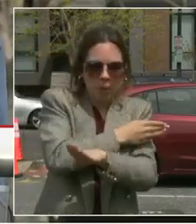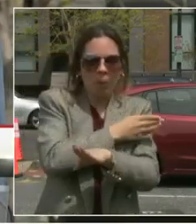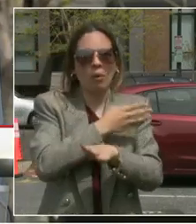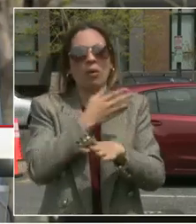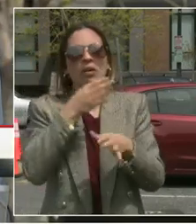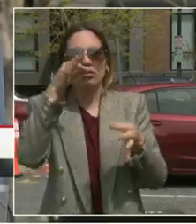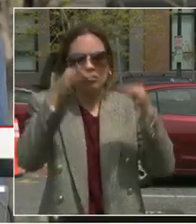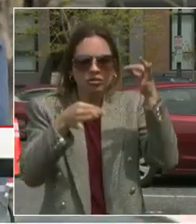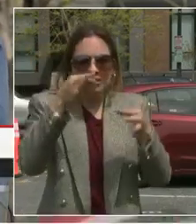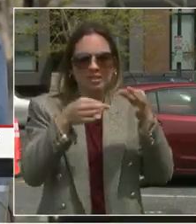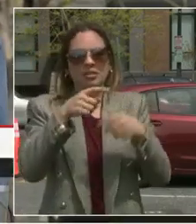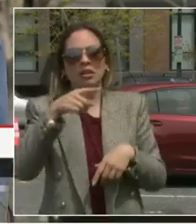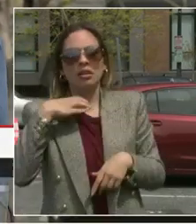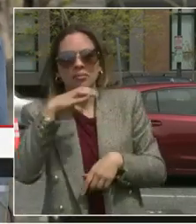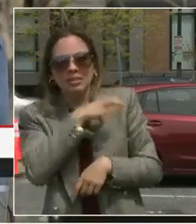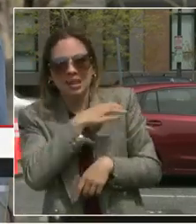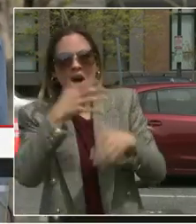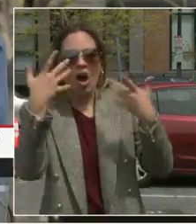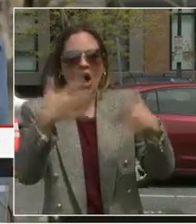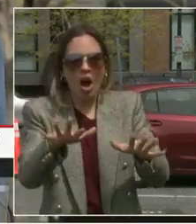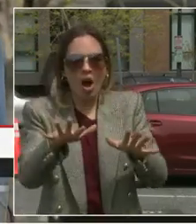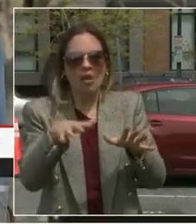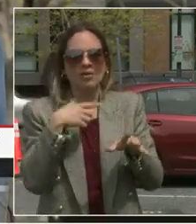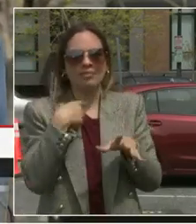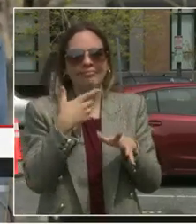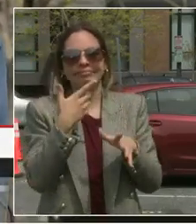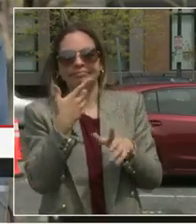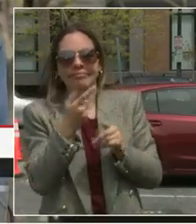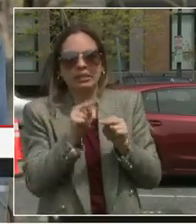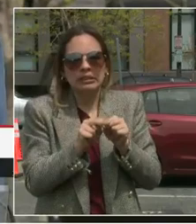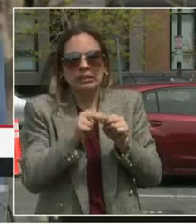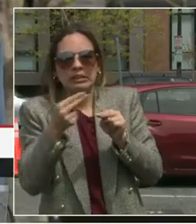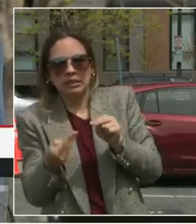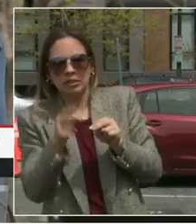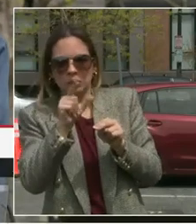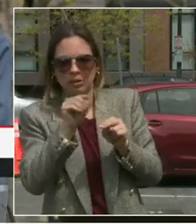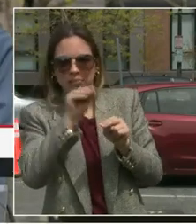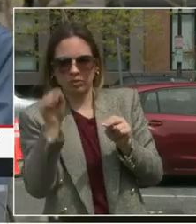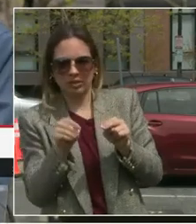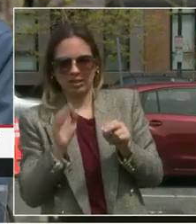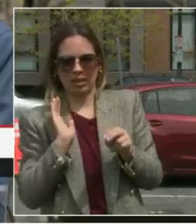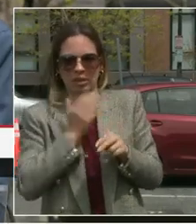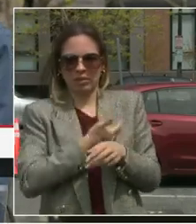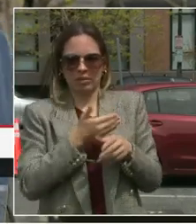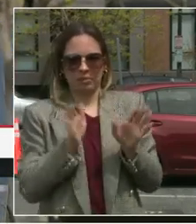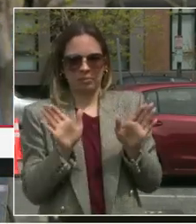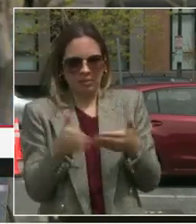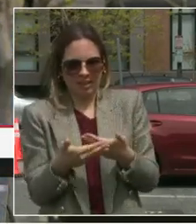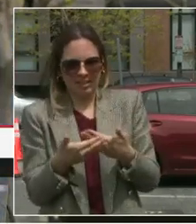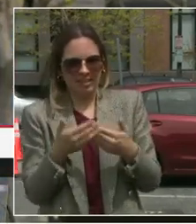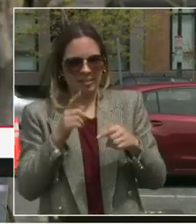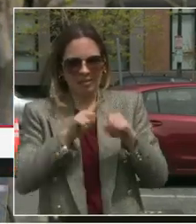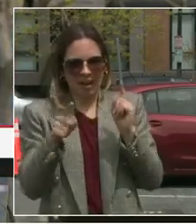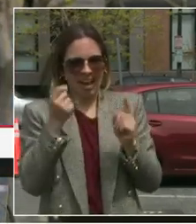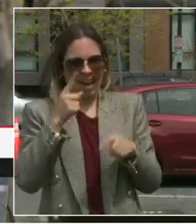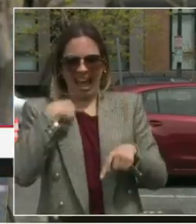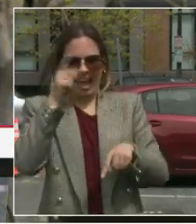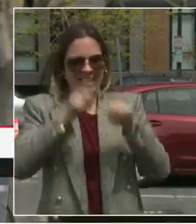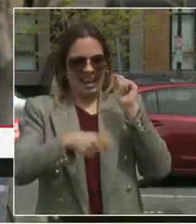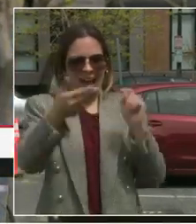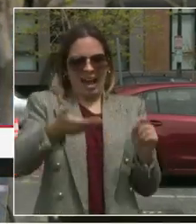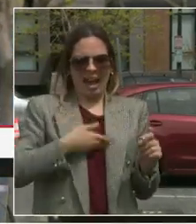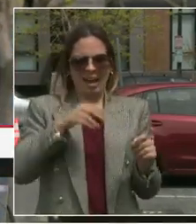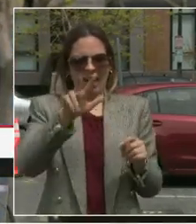has already peeled 20% off of the package. And I can't hire 347